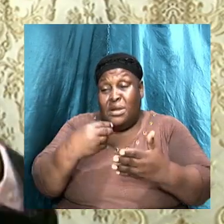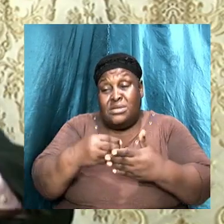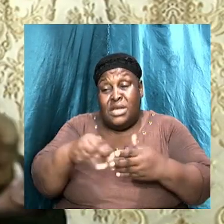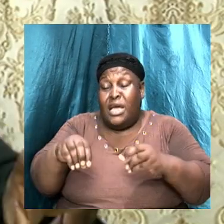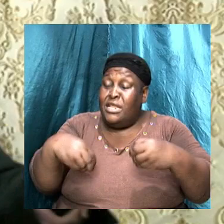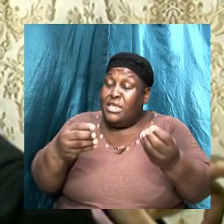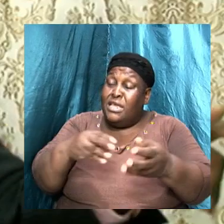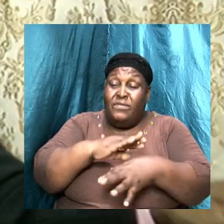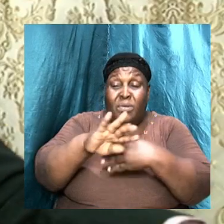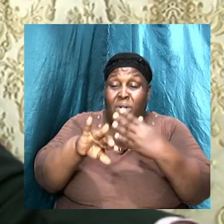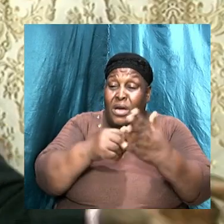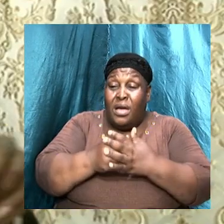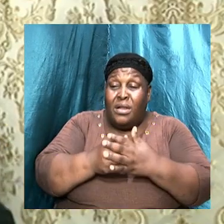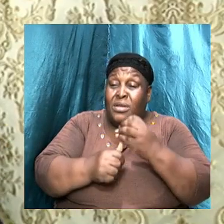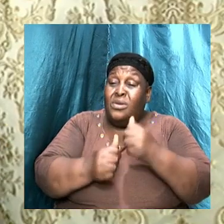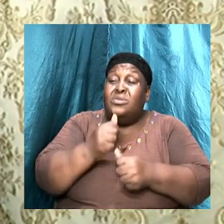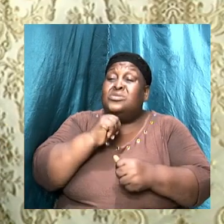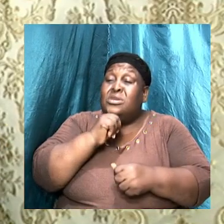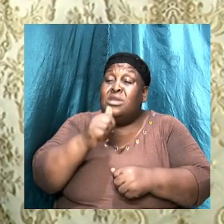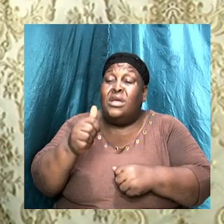which was not so.